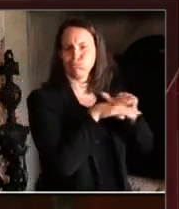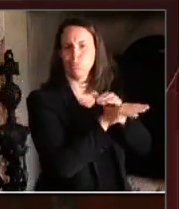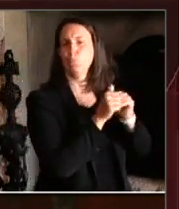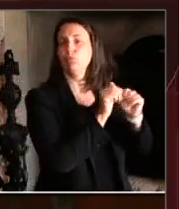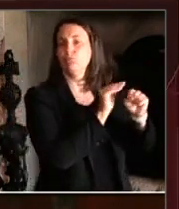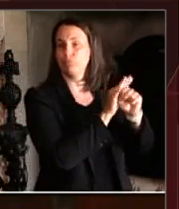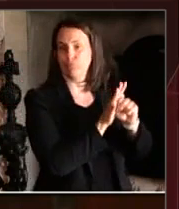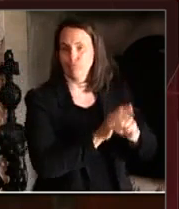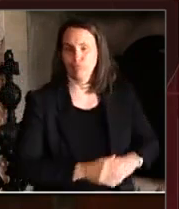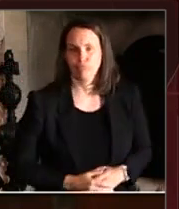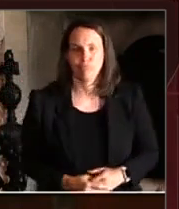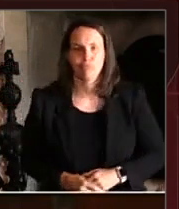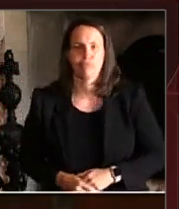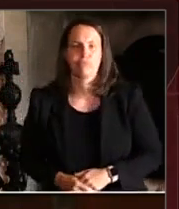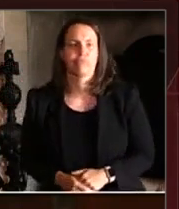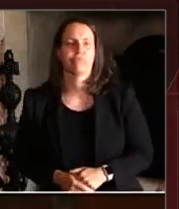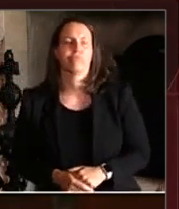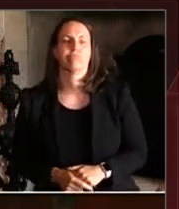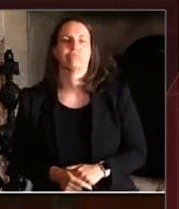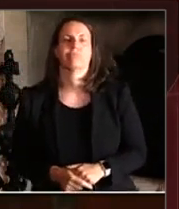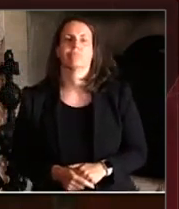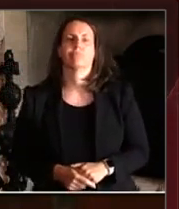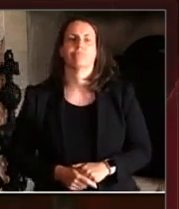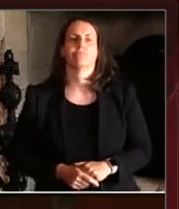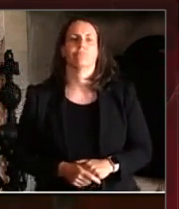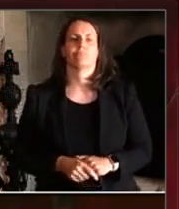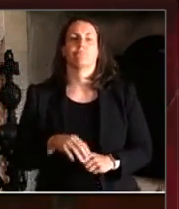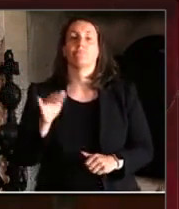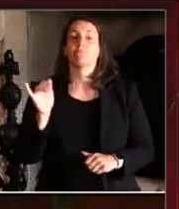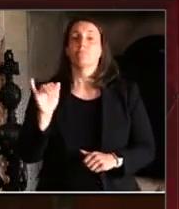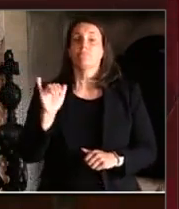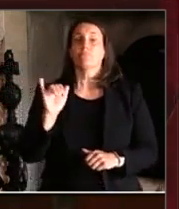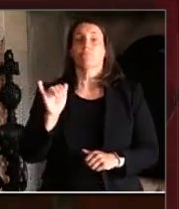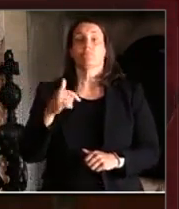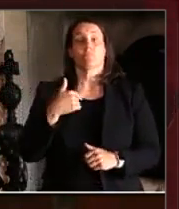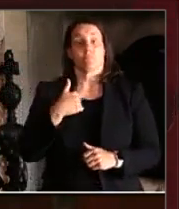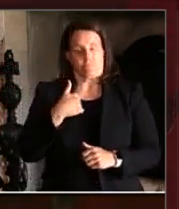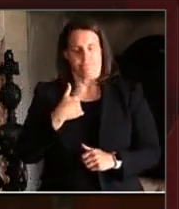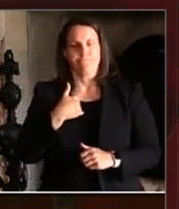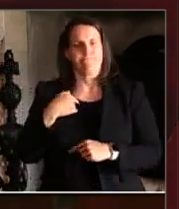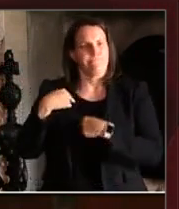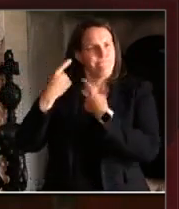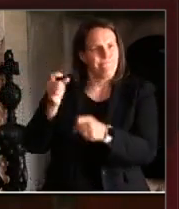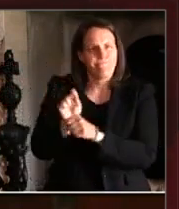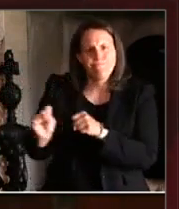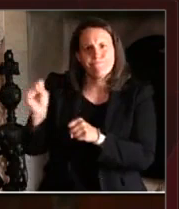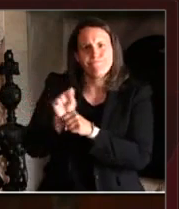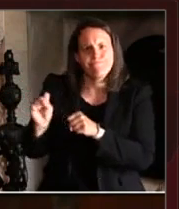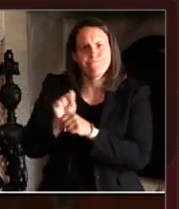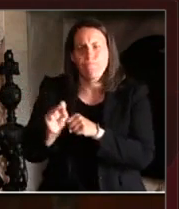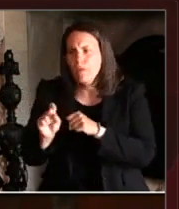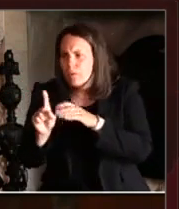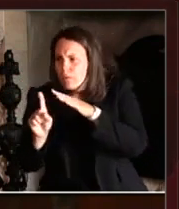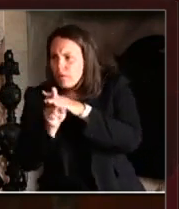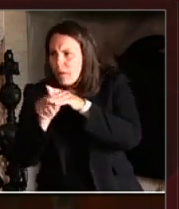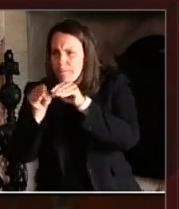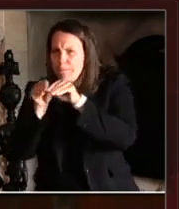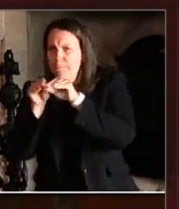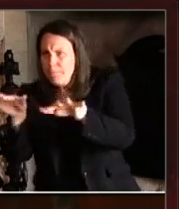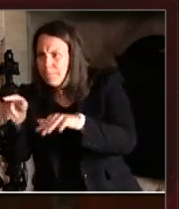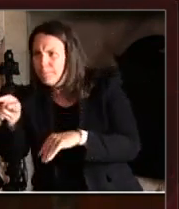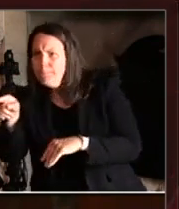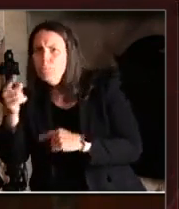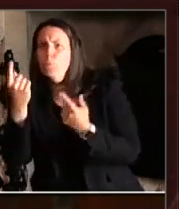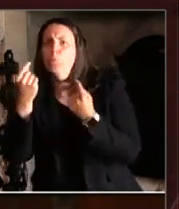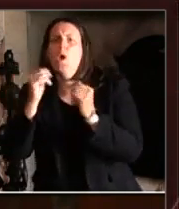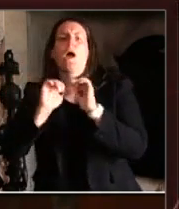equipped to care for patients. But we also had to ensure that in the event of an outbreak, we could protect the folks on the front lines